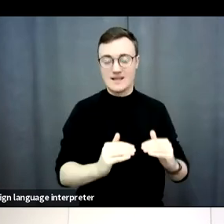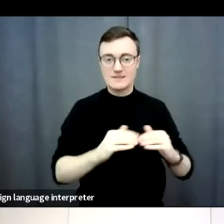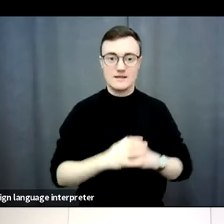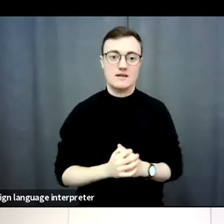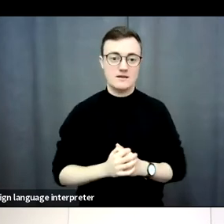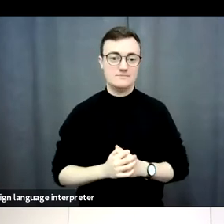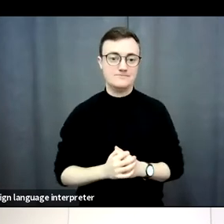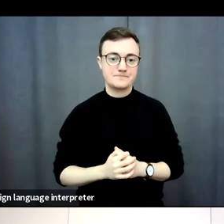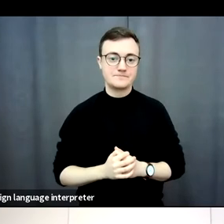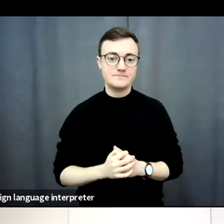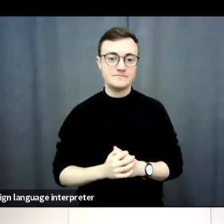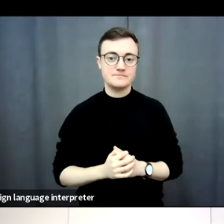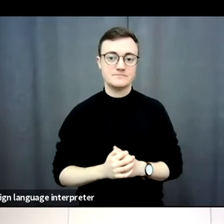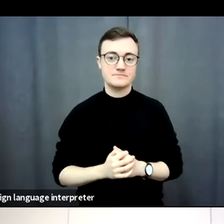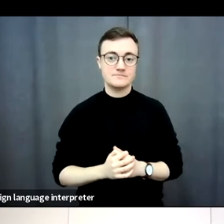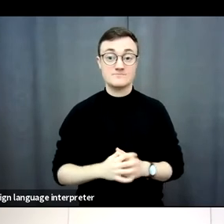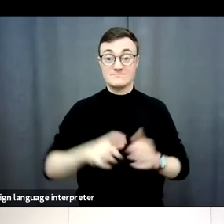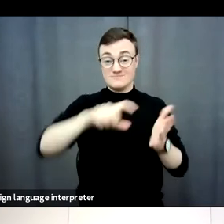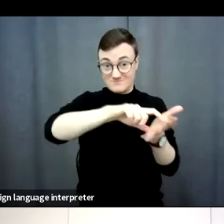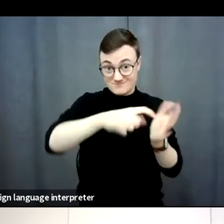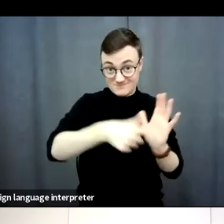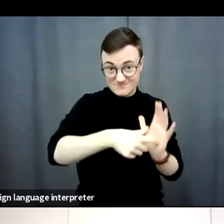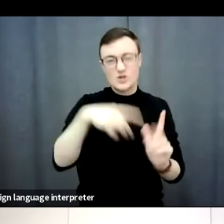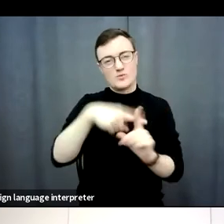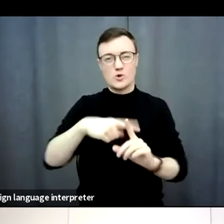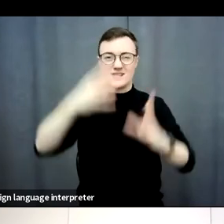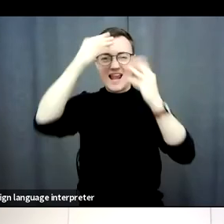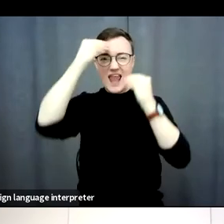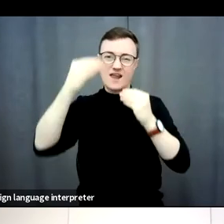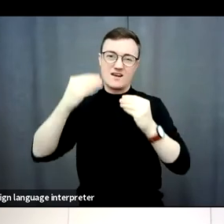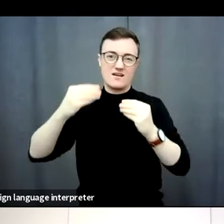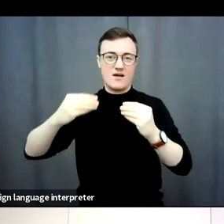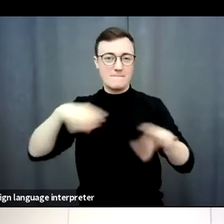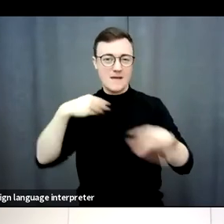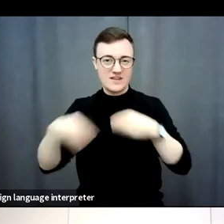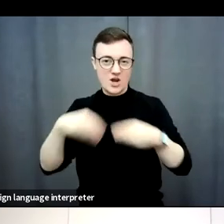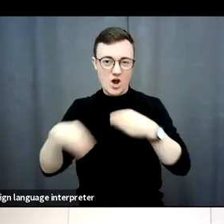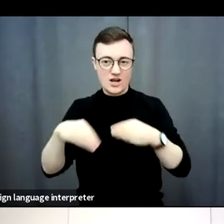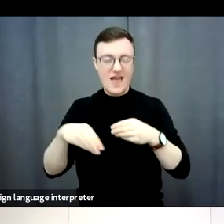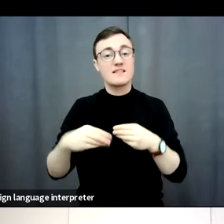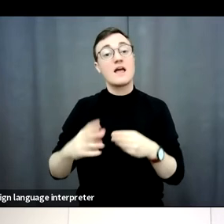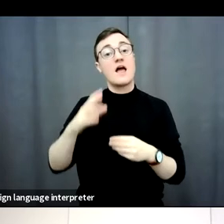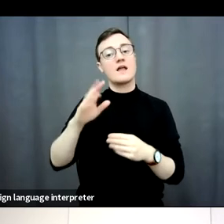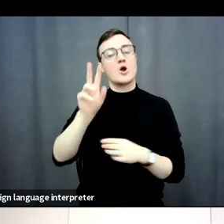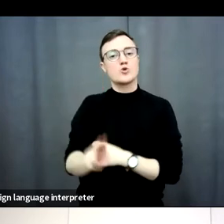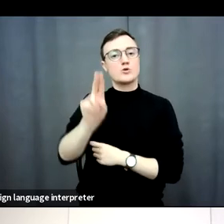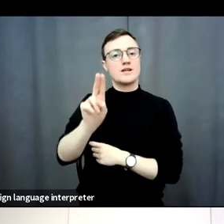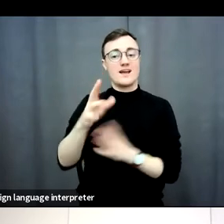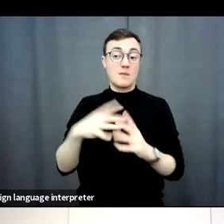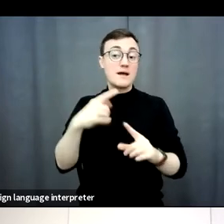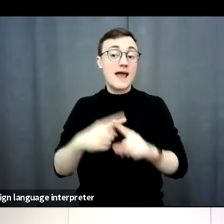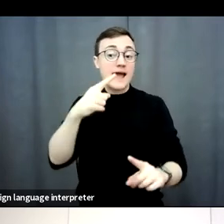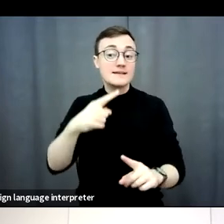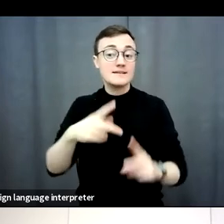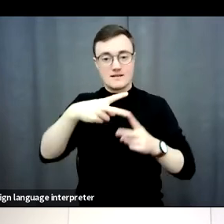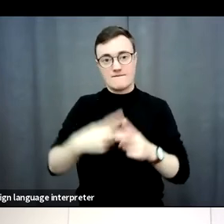The Lego Braille bricks and the teaching material are a concrete and easy tool to use in preschools